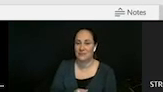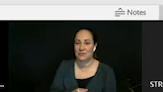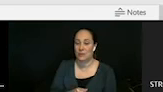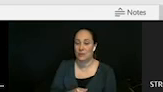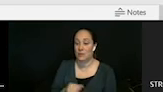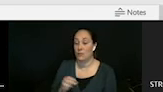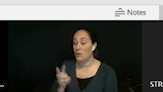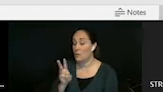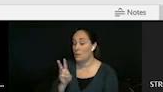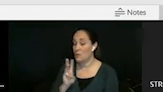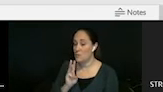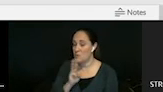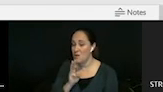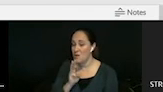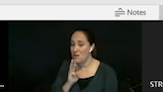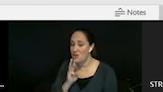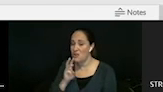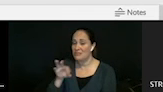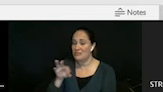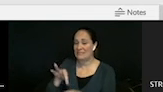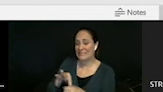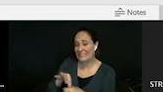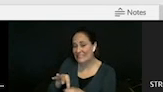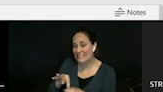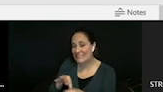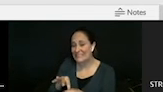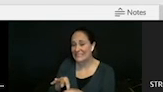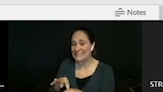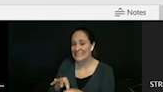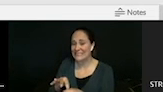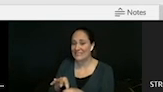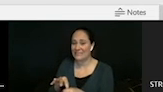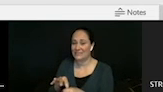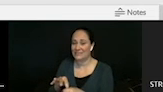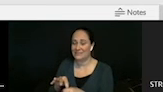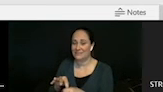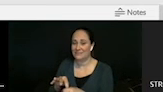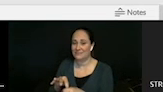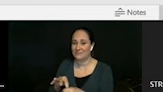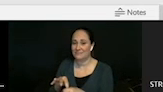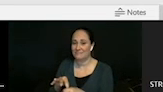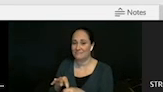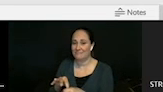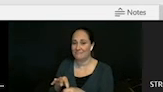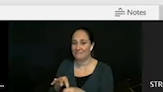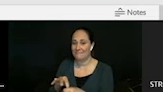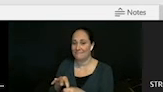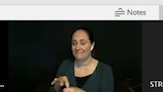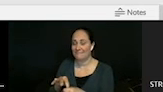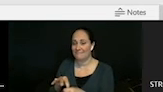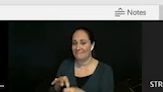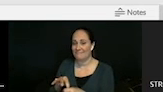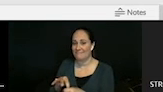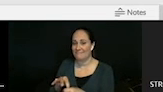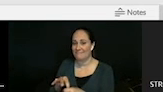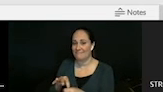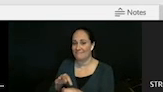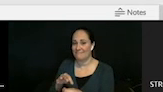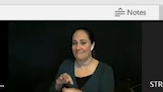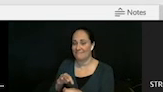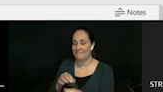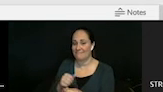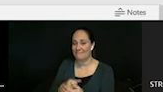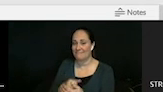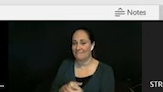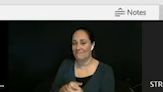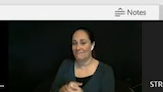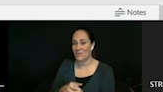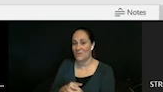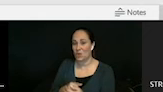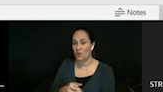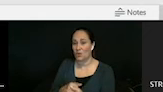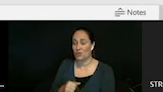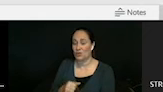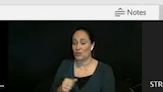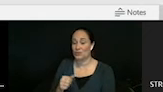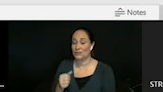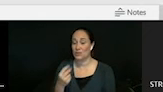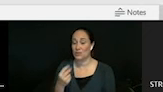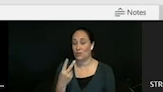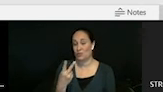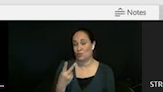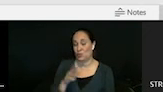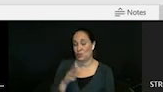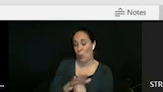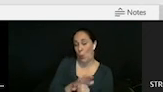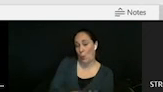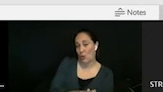water or air interface, at that interface, there are 2 different pressures involved. Or if you would, there's one